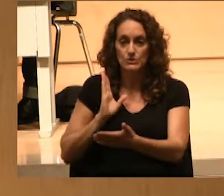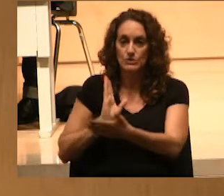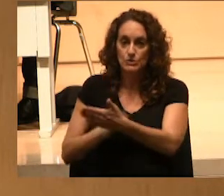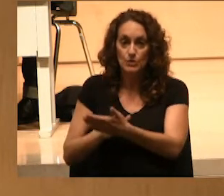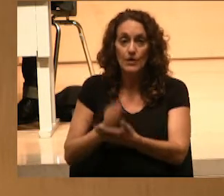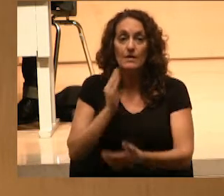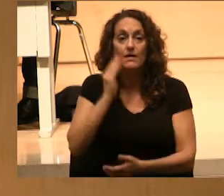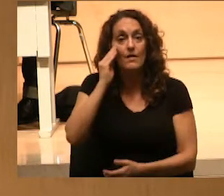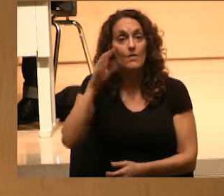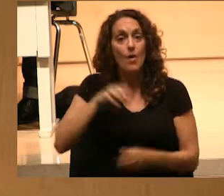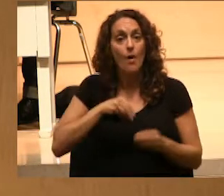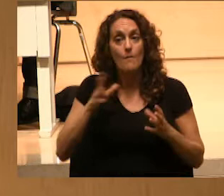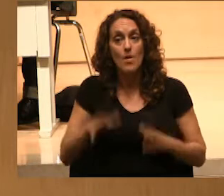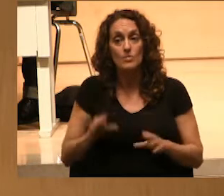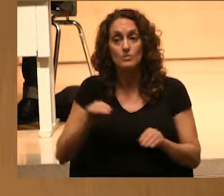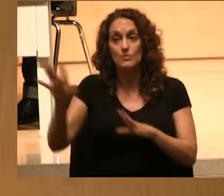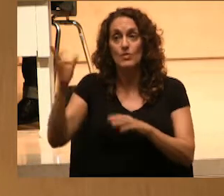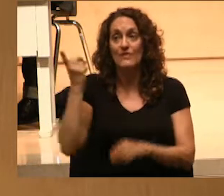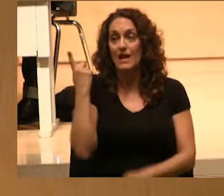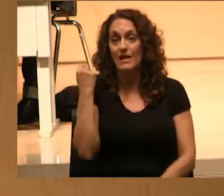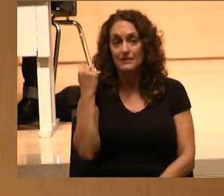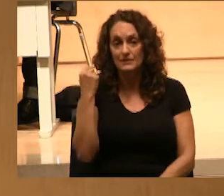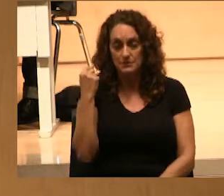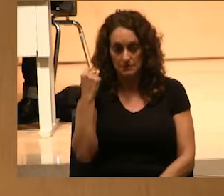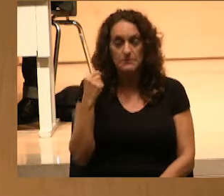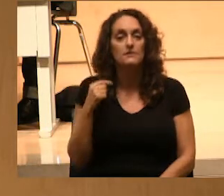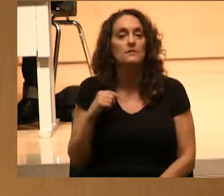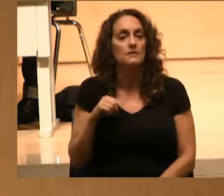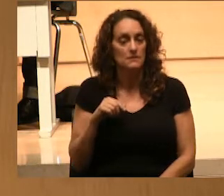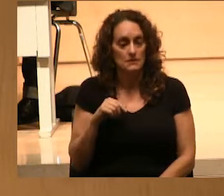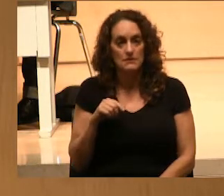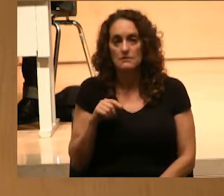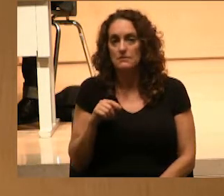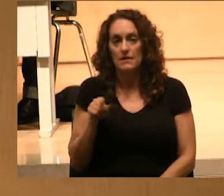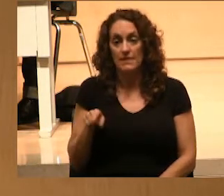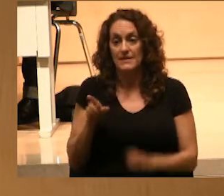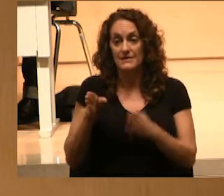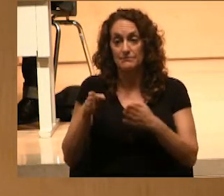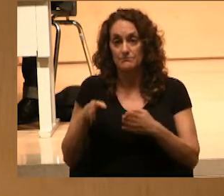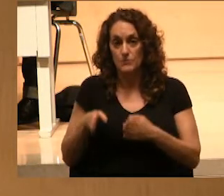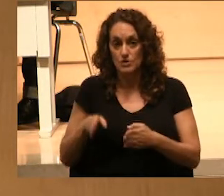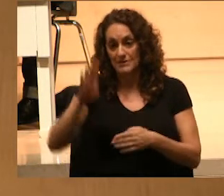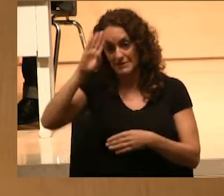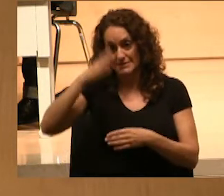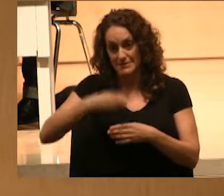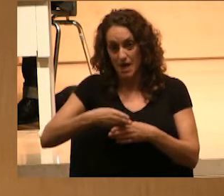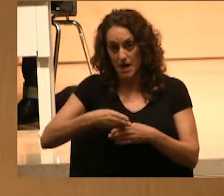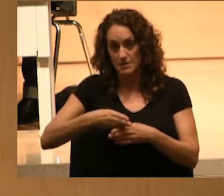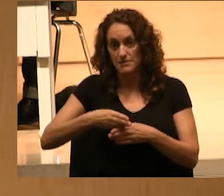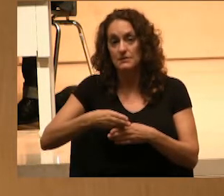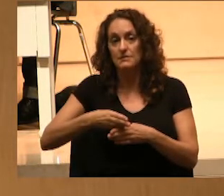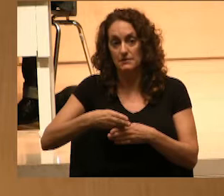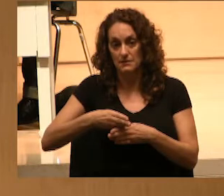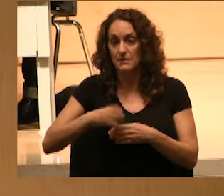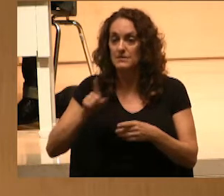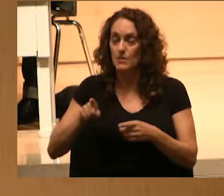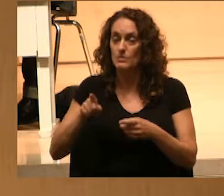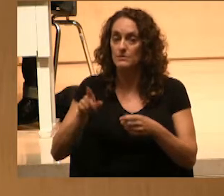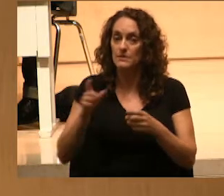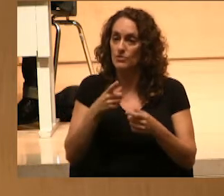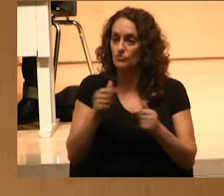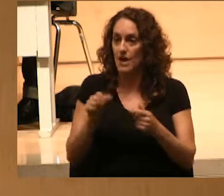Homeowners who moved a year ago, Mm-hmm. and they're trying to have this person's son, Hugo's son, declared a